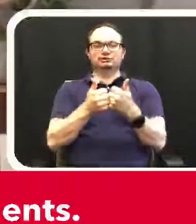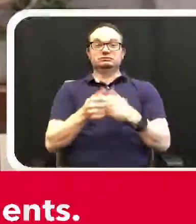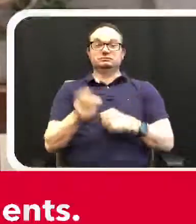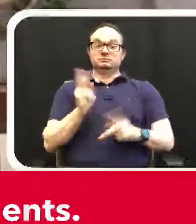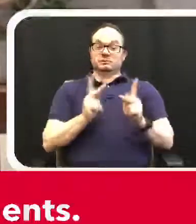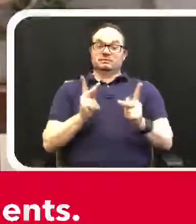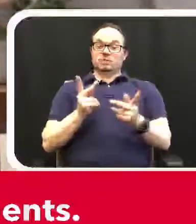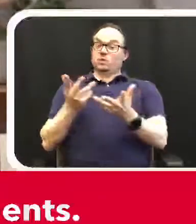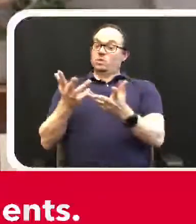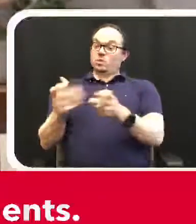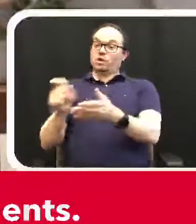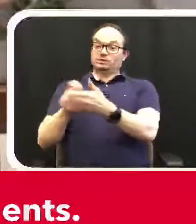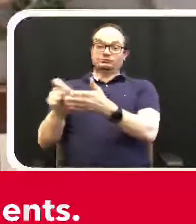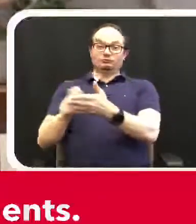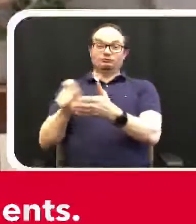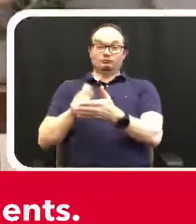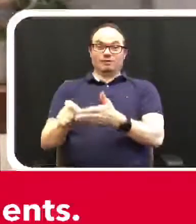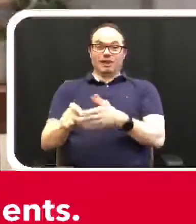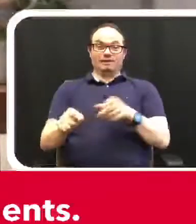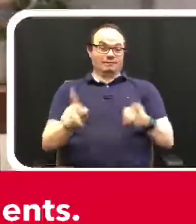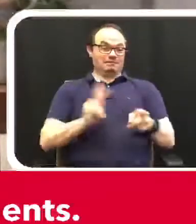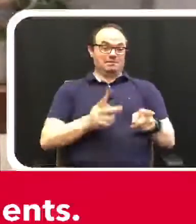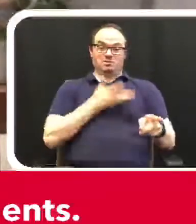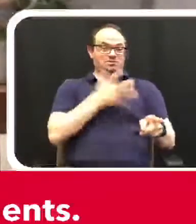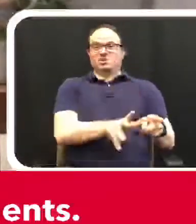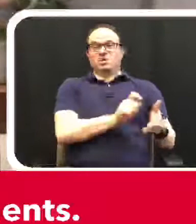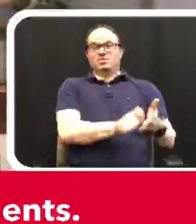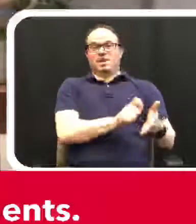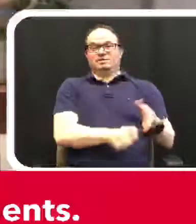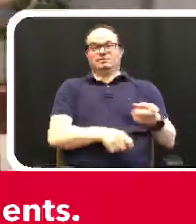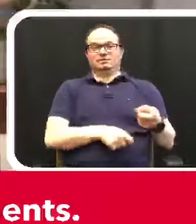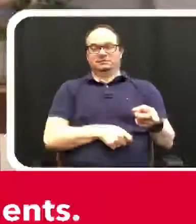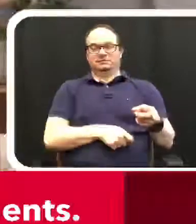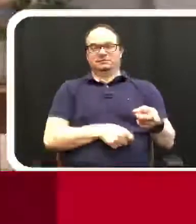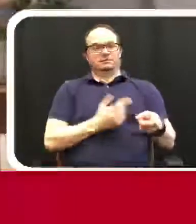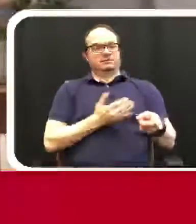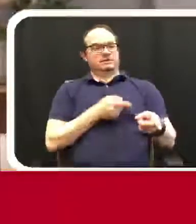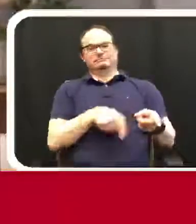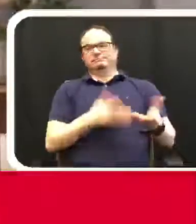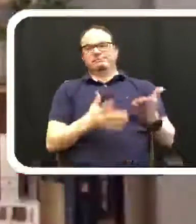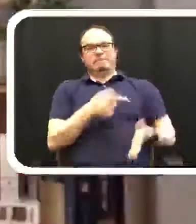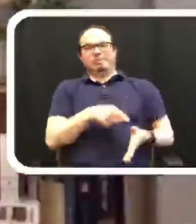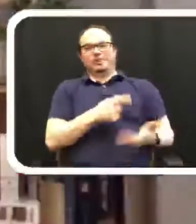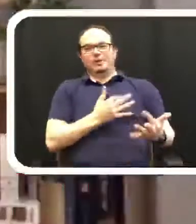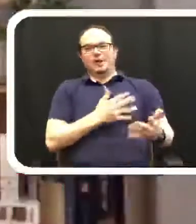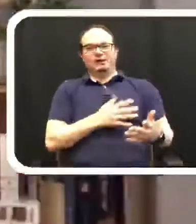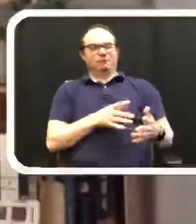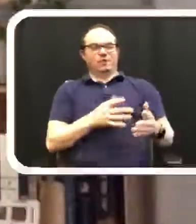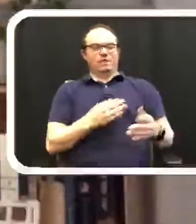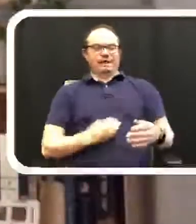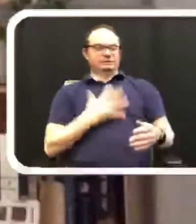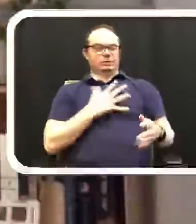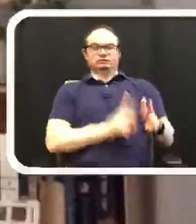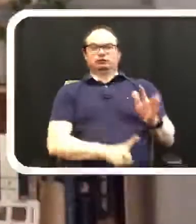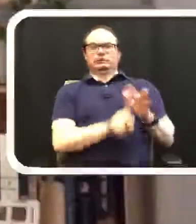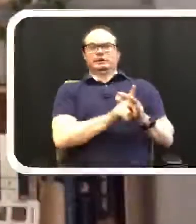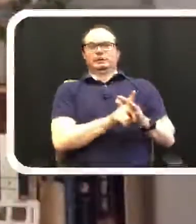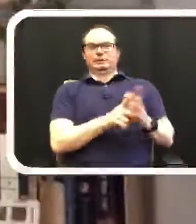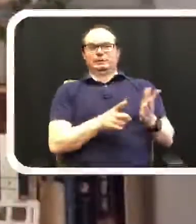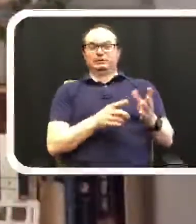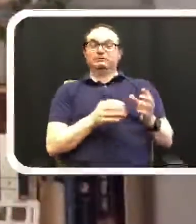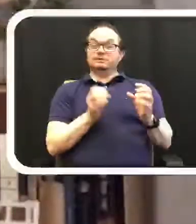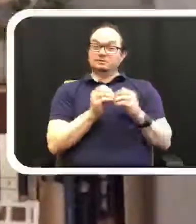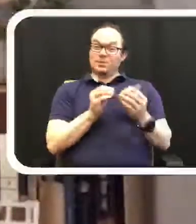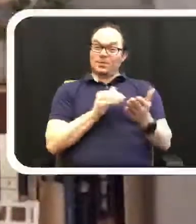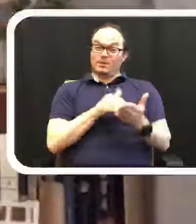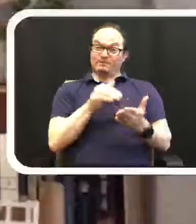to write and who don't because they're waiting for that to sort of appear. And more often